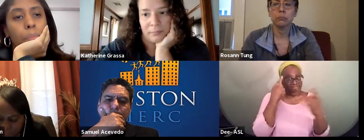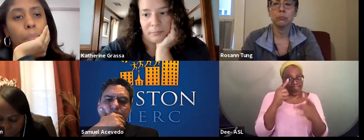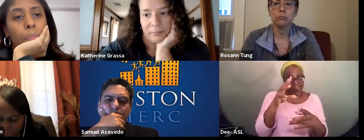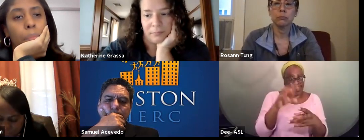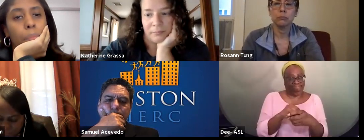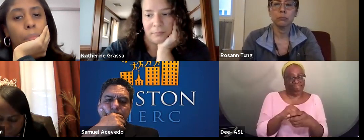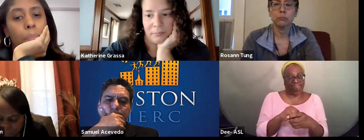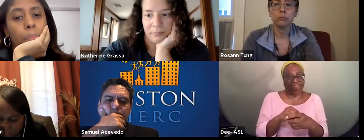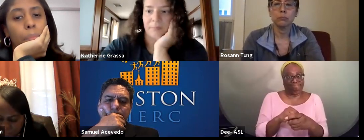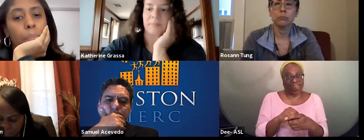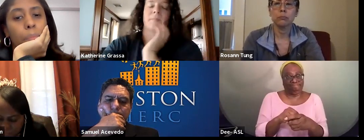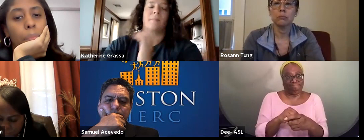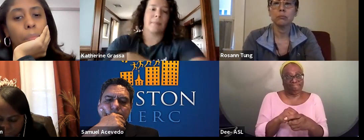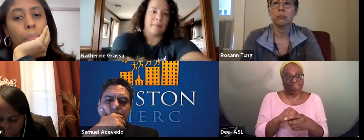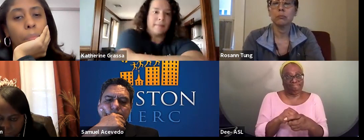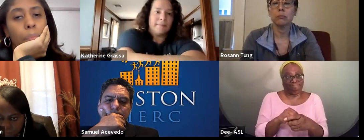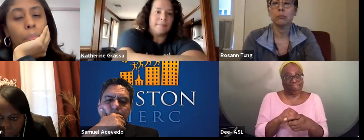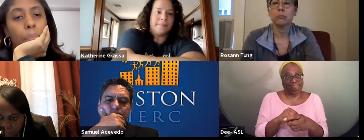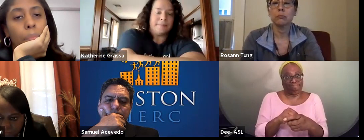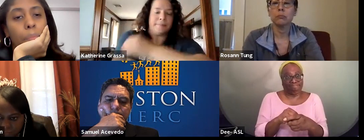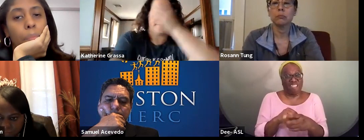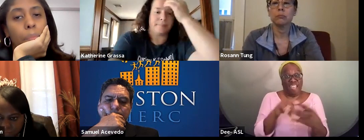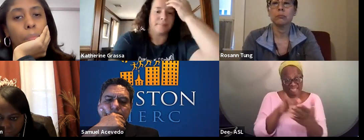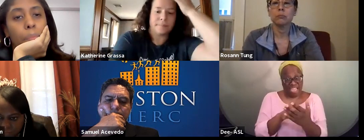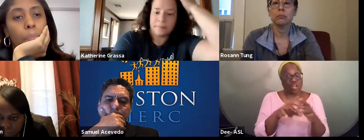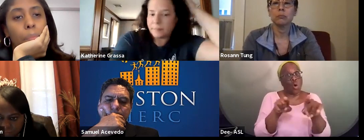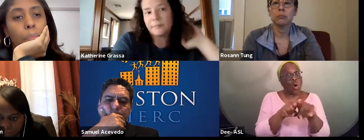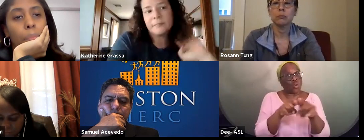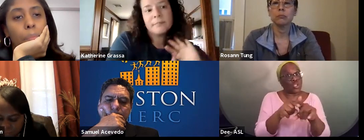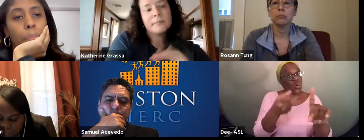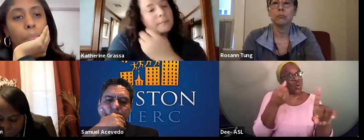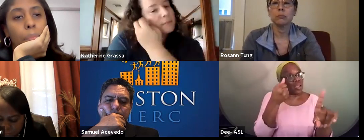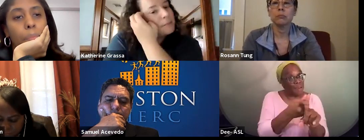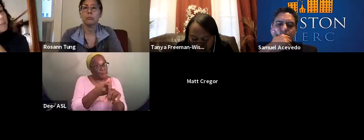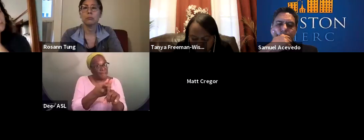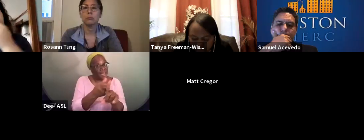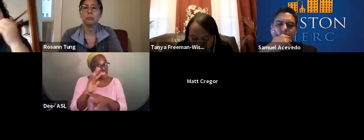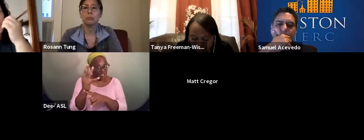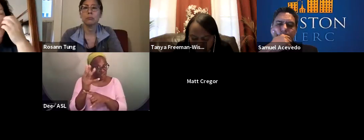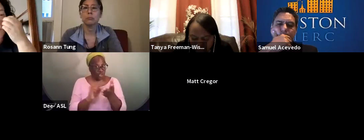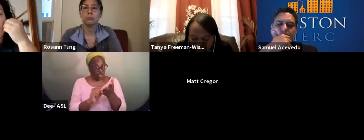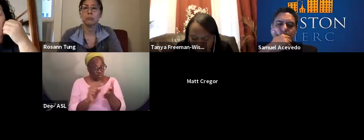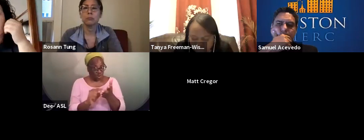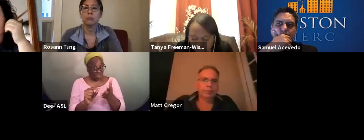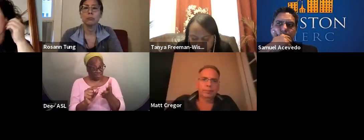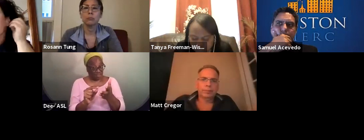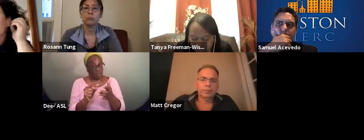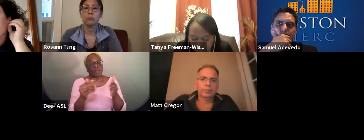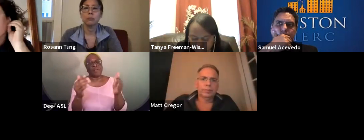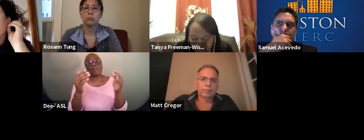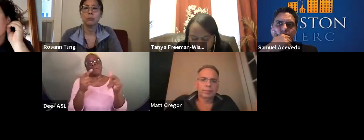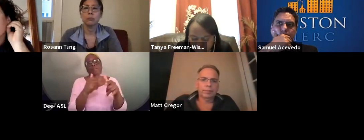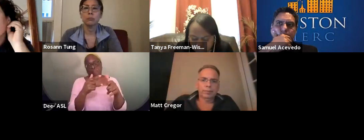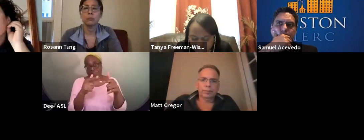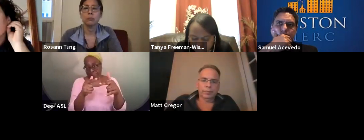determination is impacting the 5th grade as well. So there's that. And second, I also